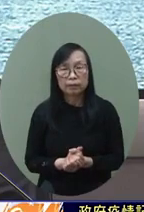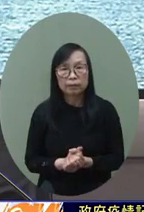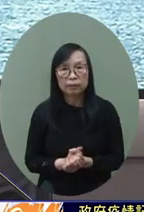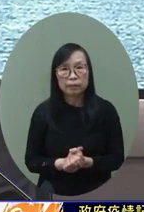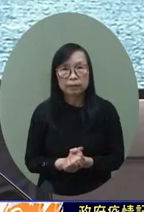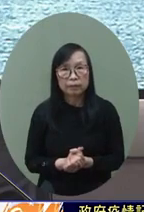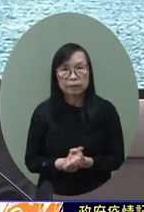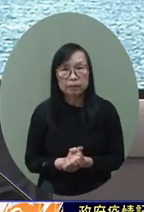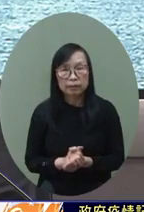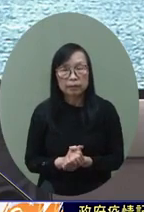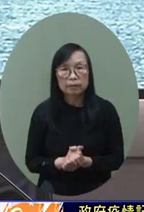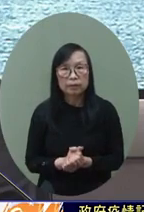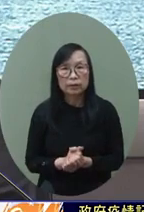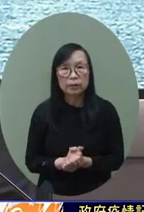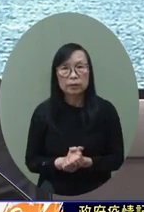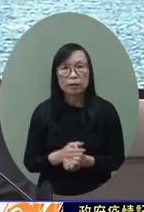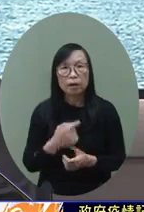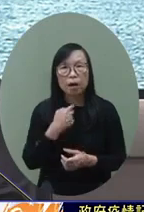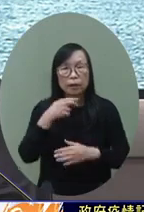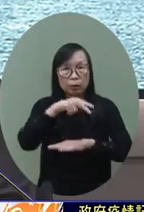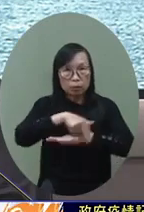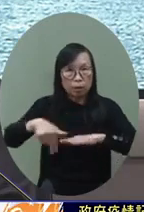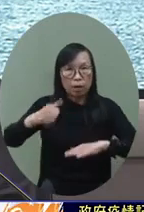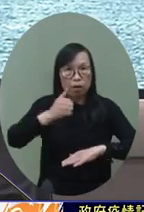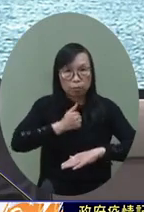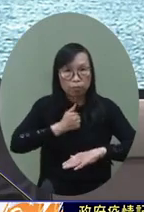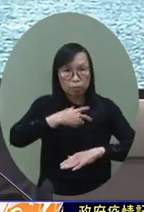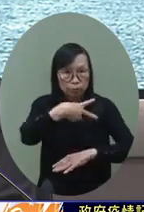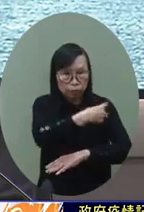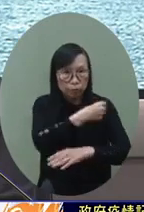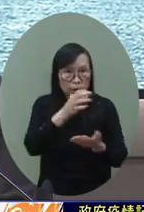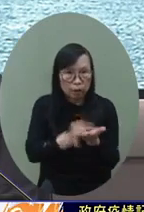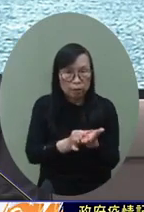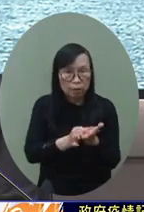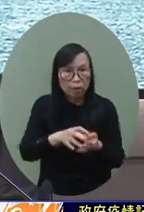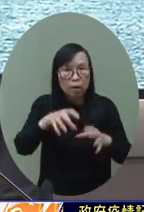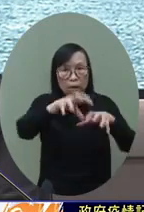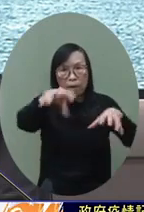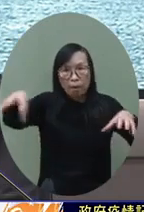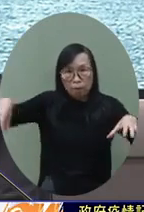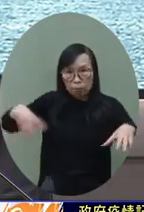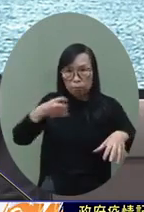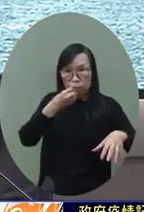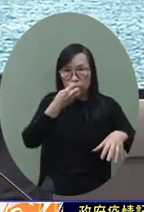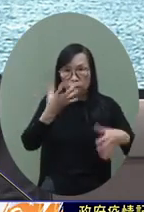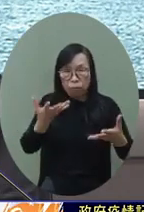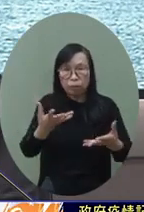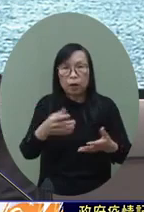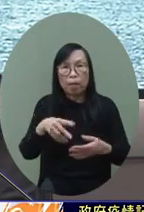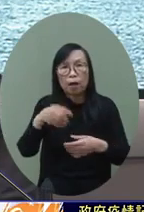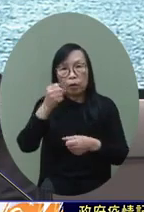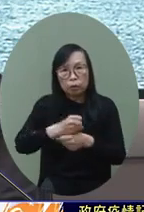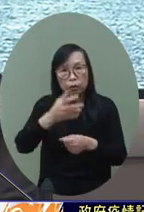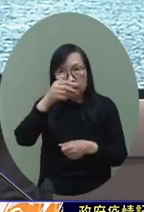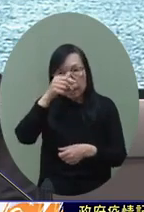cover different districts of Hong Kong, and also the number of healthcare personnel which will be required to station